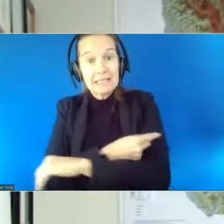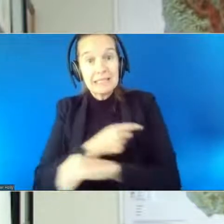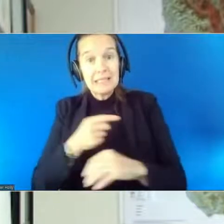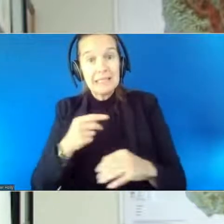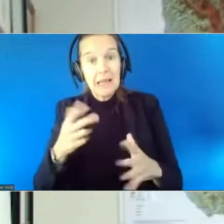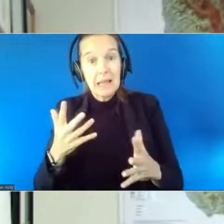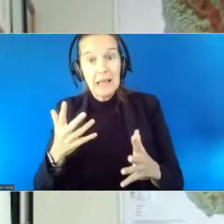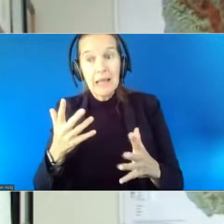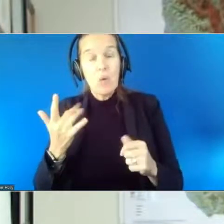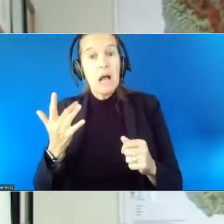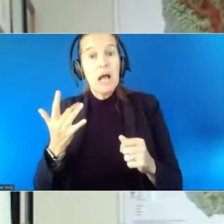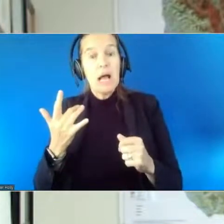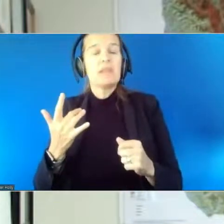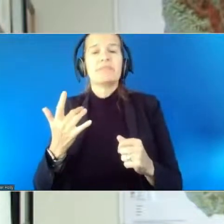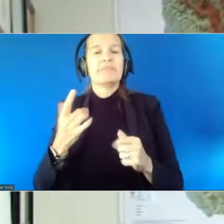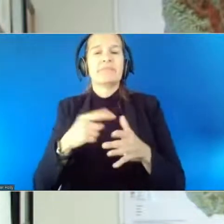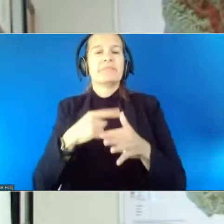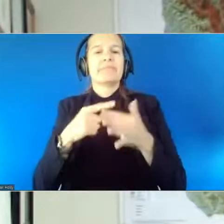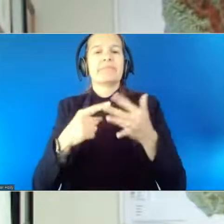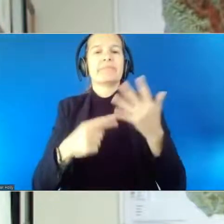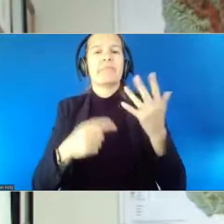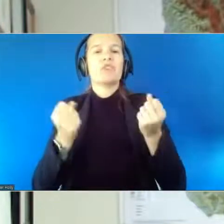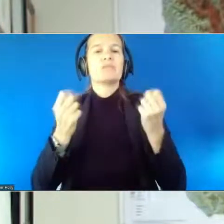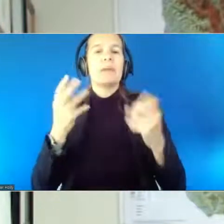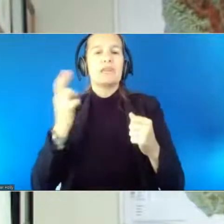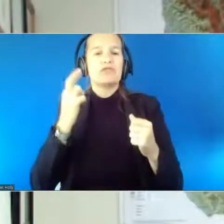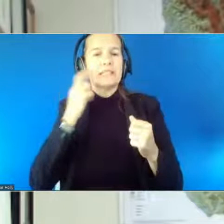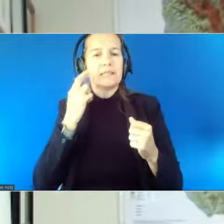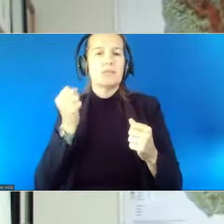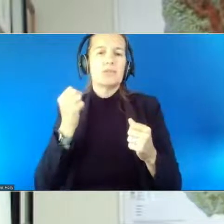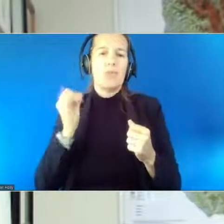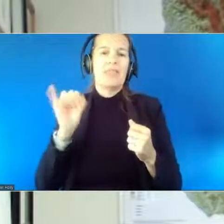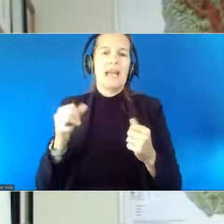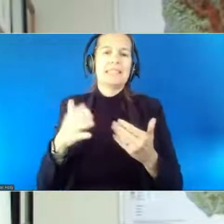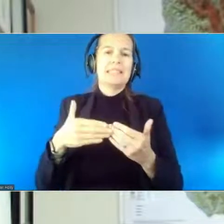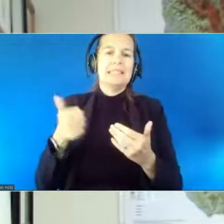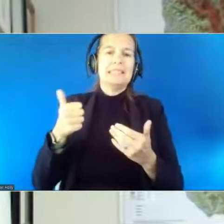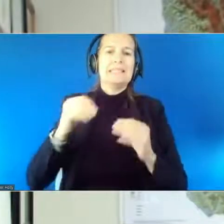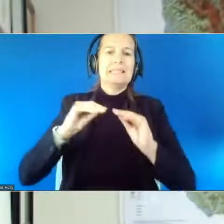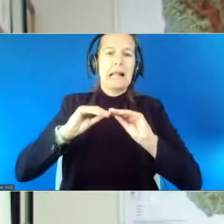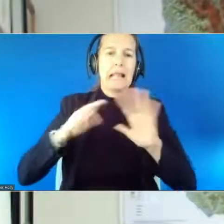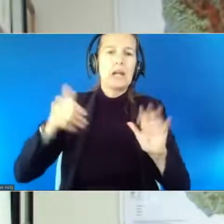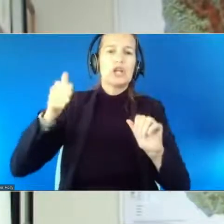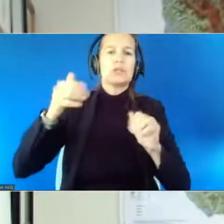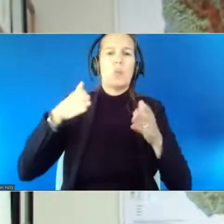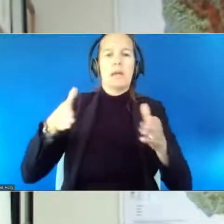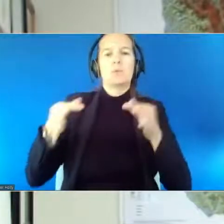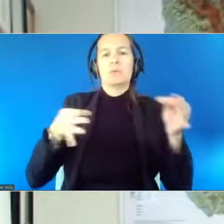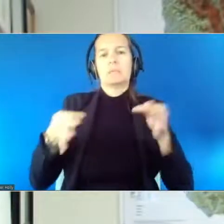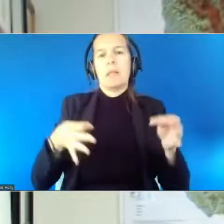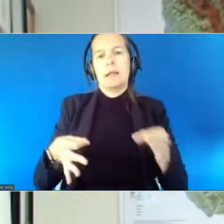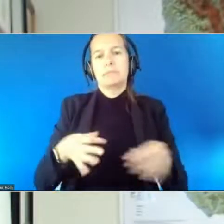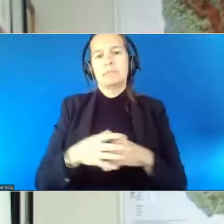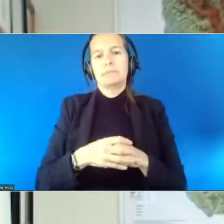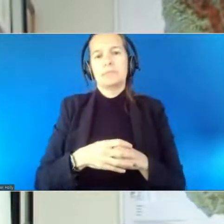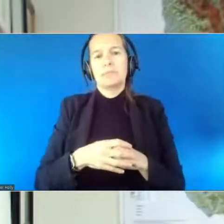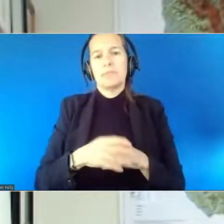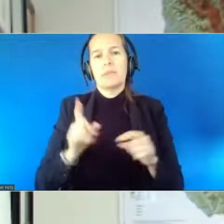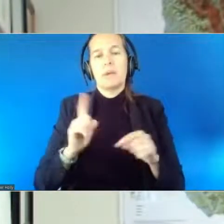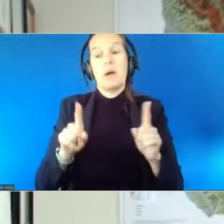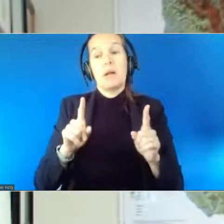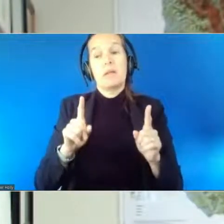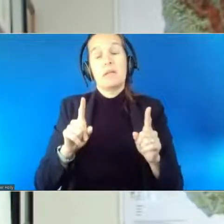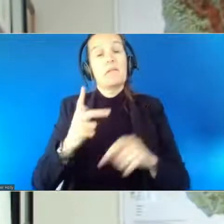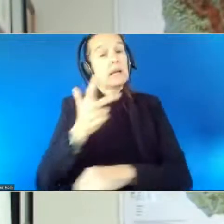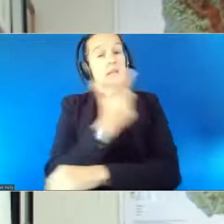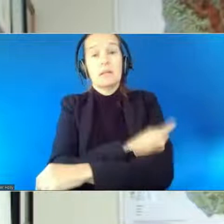it's a combination of factors. And I think that's the easiest, clearest way to explain it. But the vaccination definitely